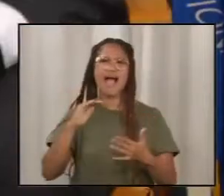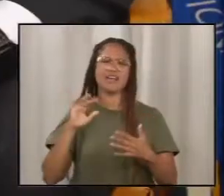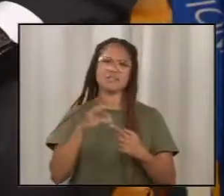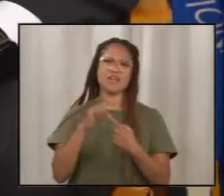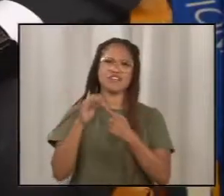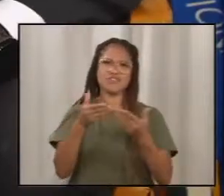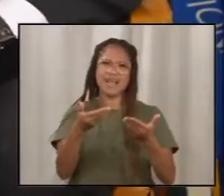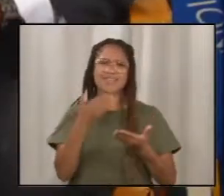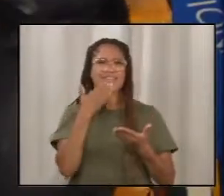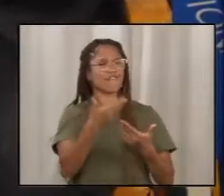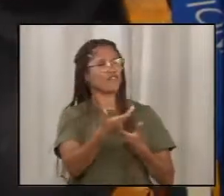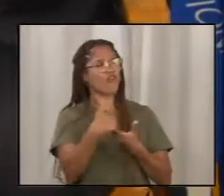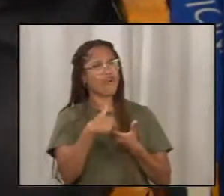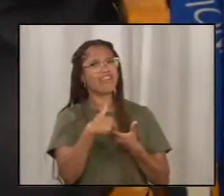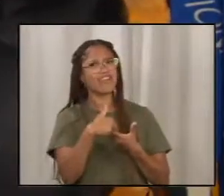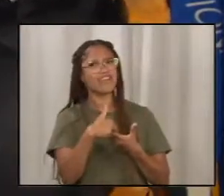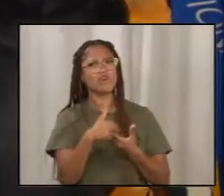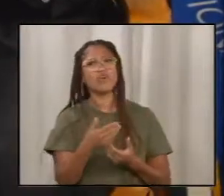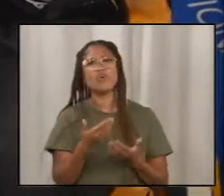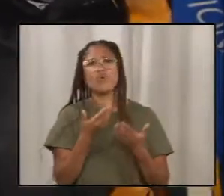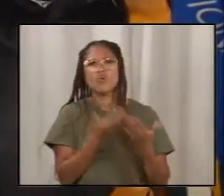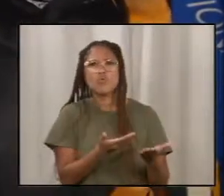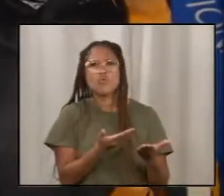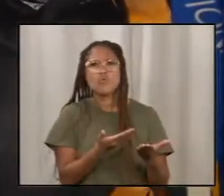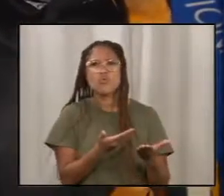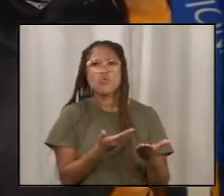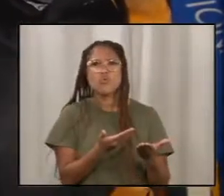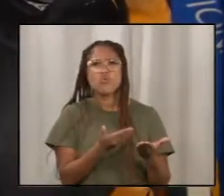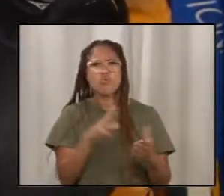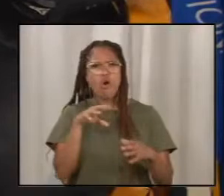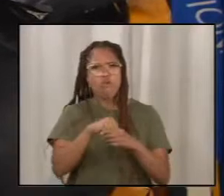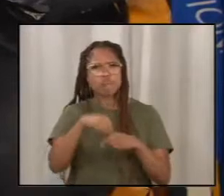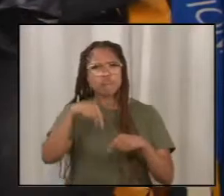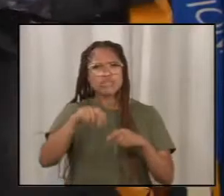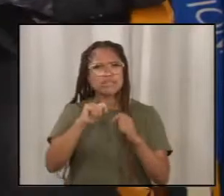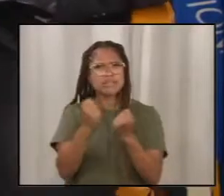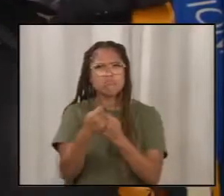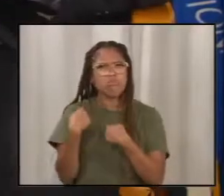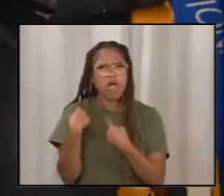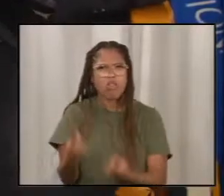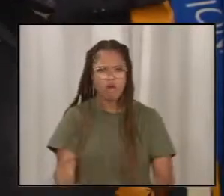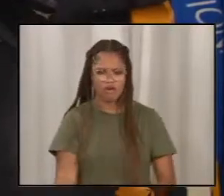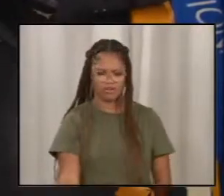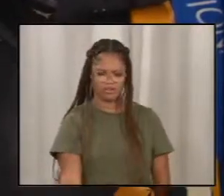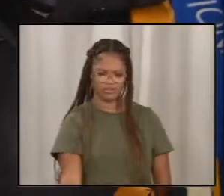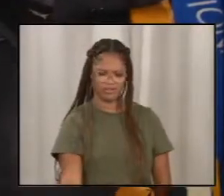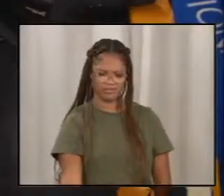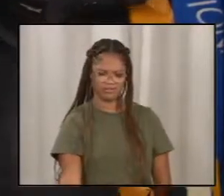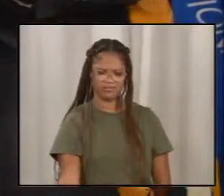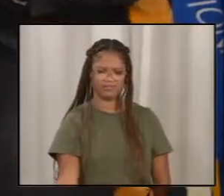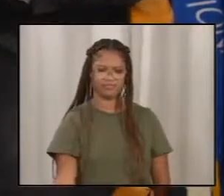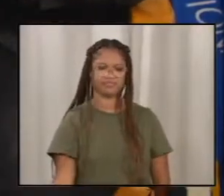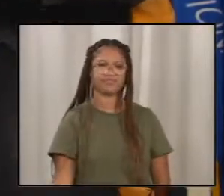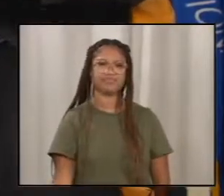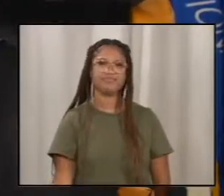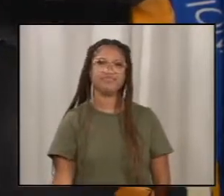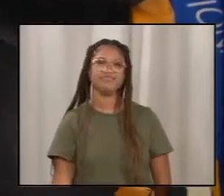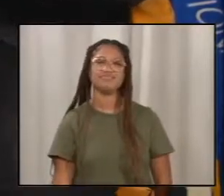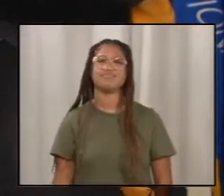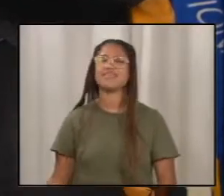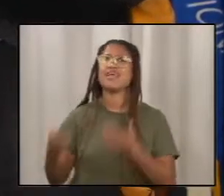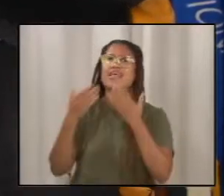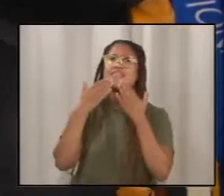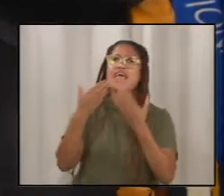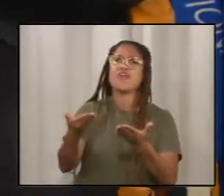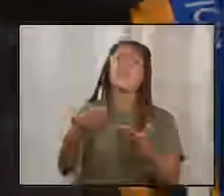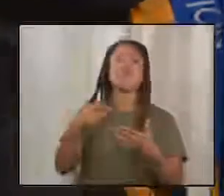us, Tyler. And how long you been with the homeless services team? Thank you so much for having me today, Mayor Richardson. I've